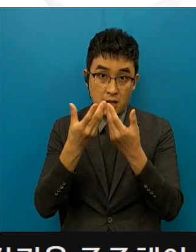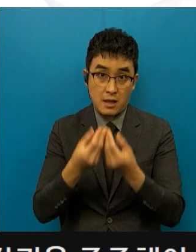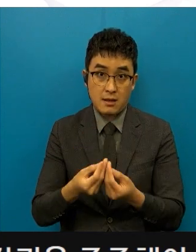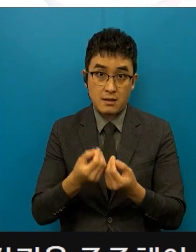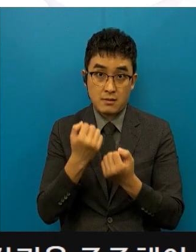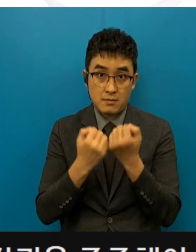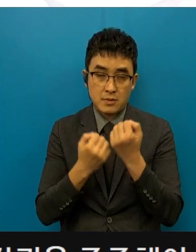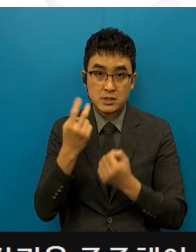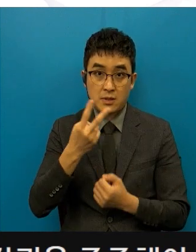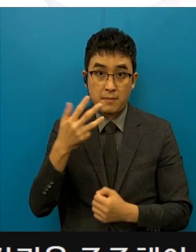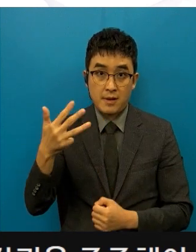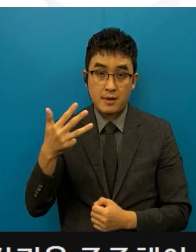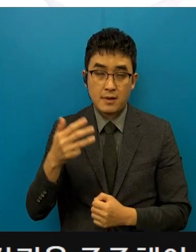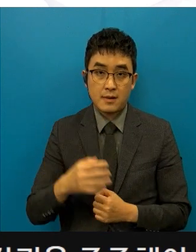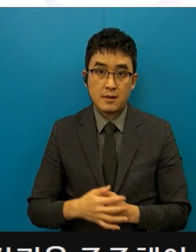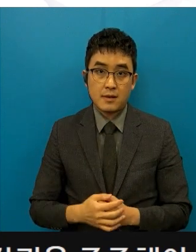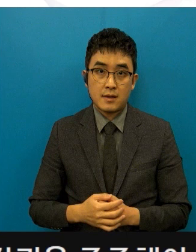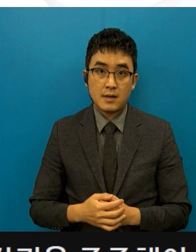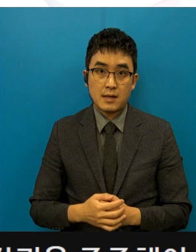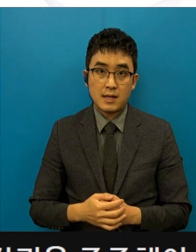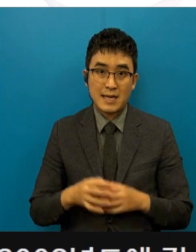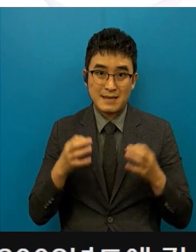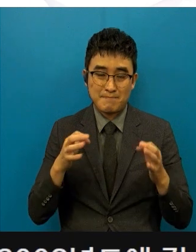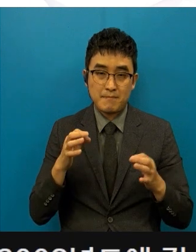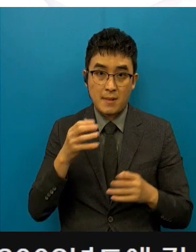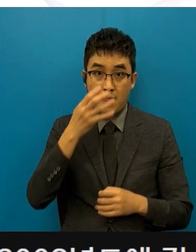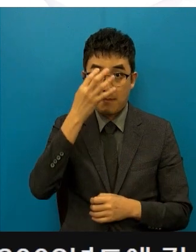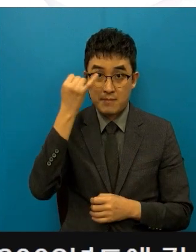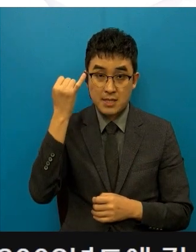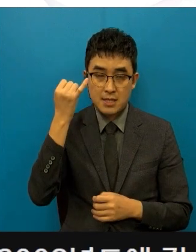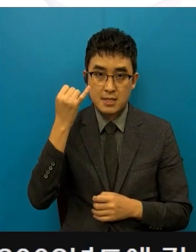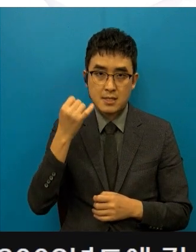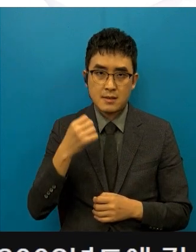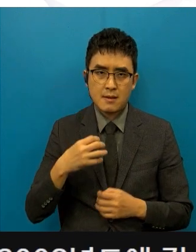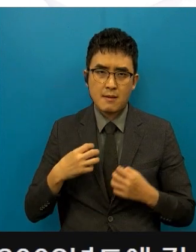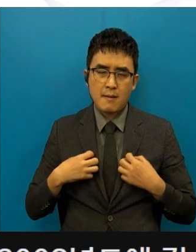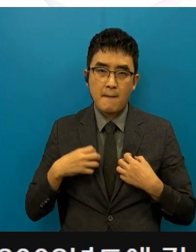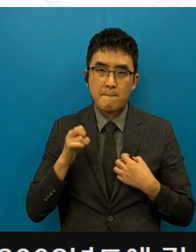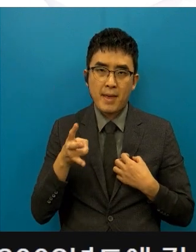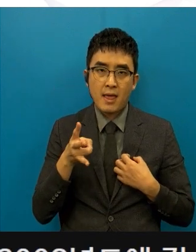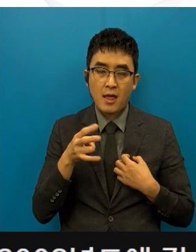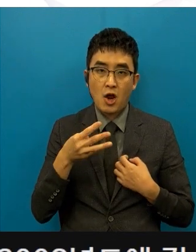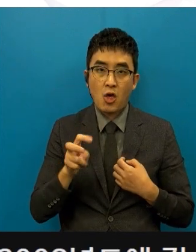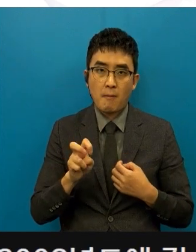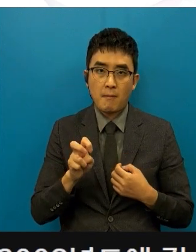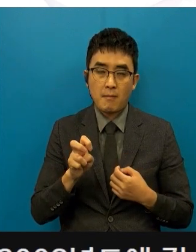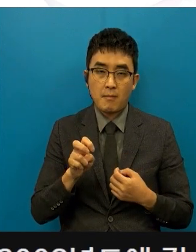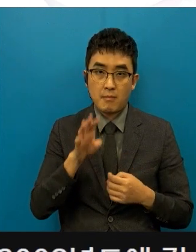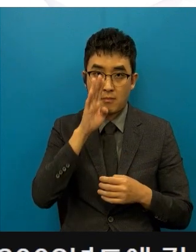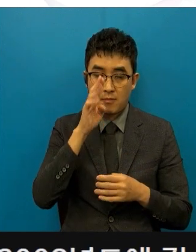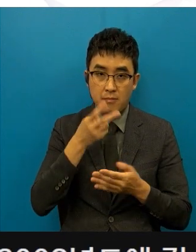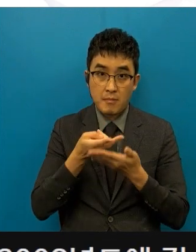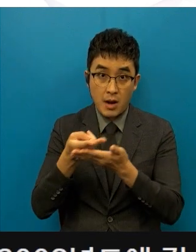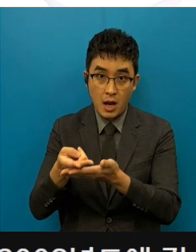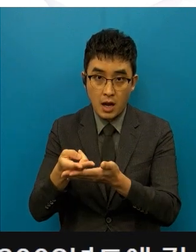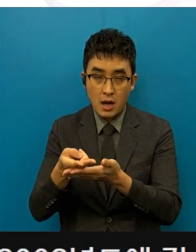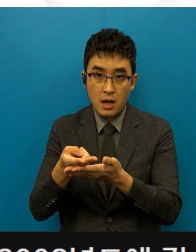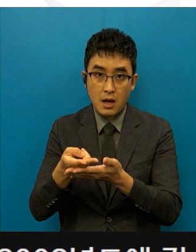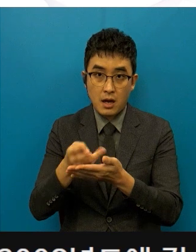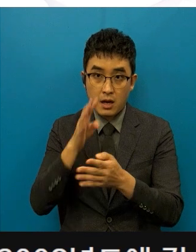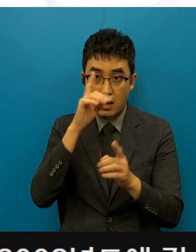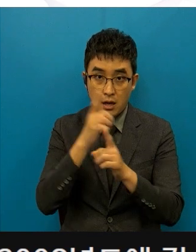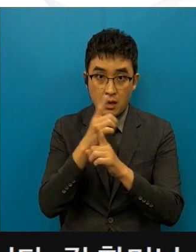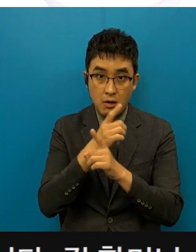Kim's family required the discontinuation of futile life-sustaining treatment, but their